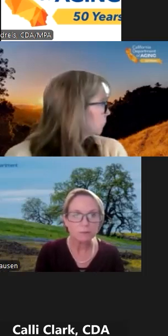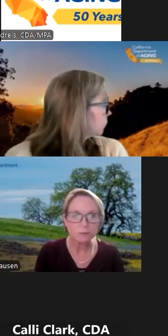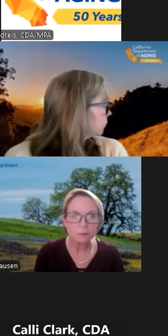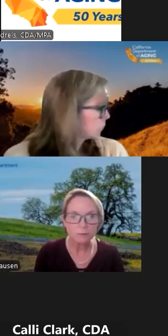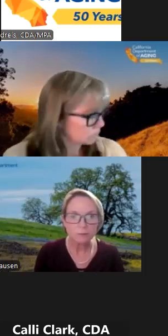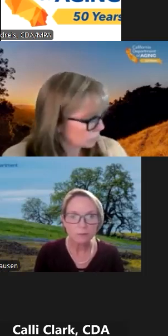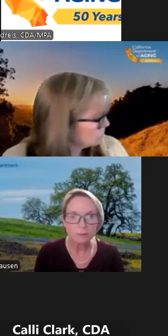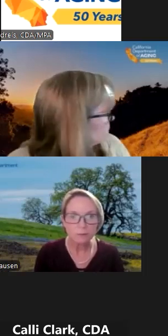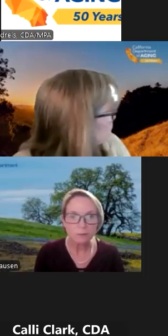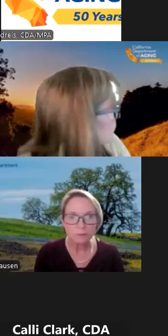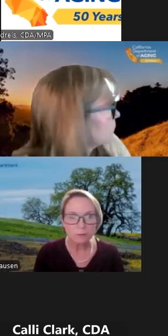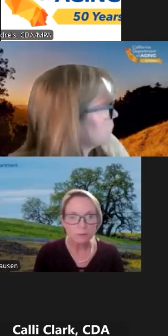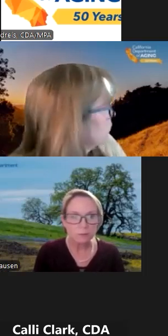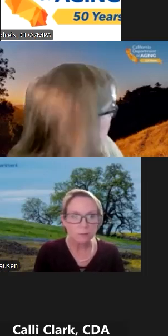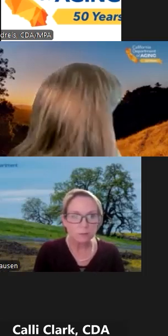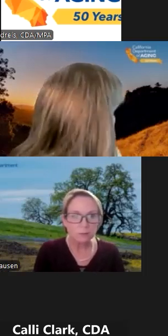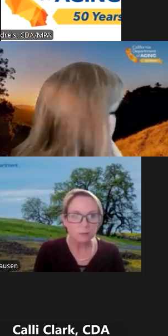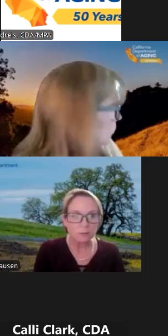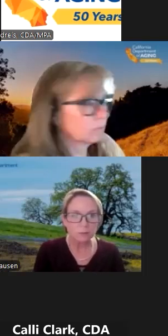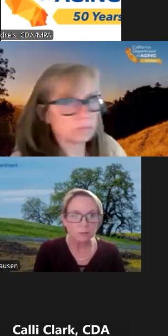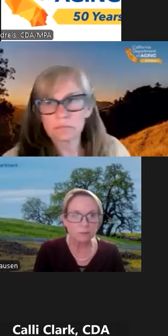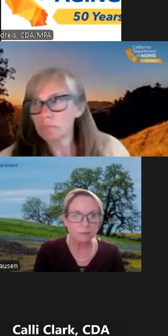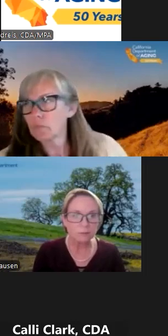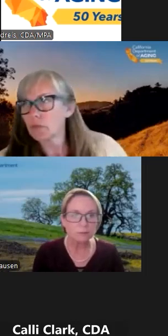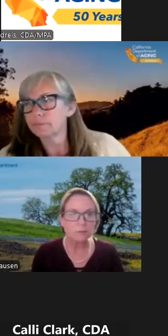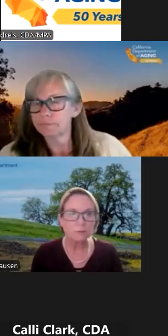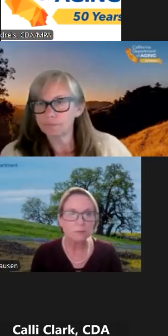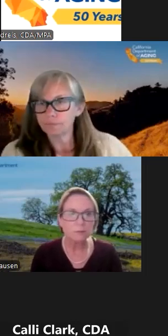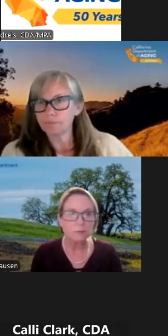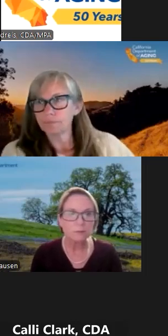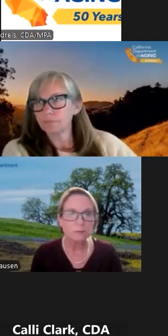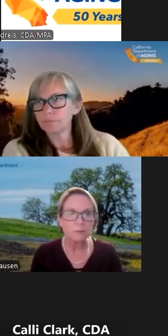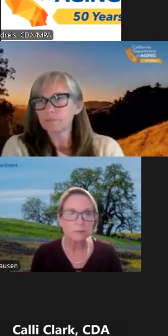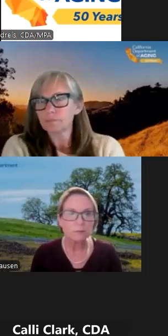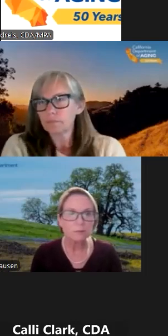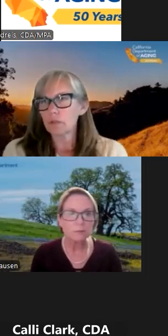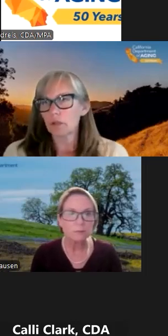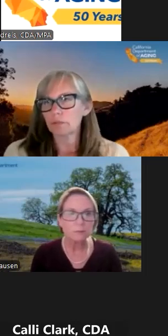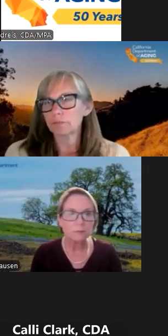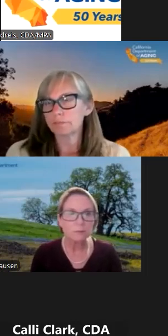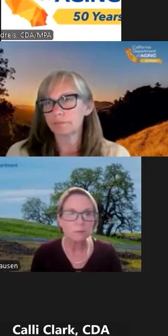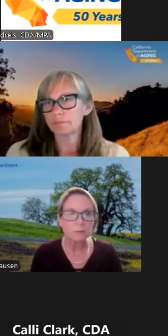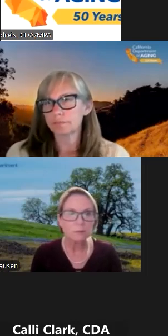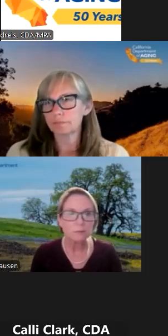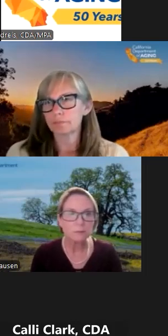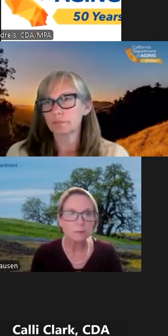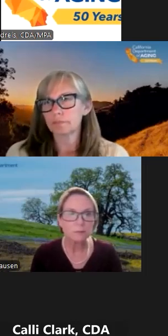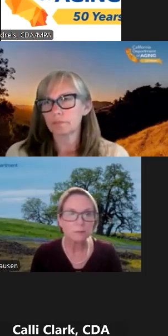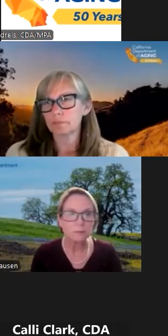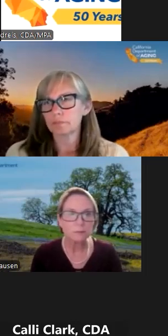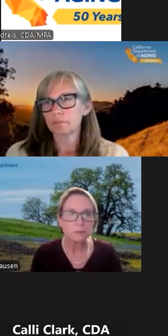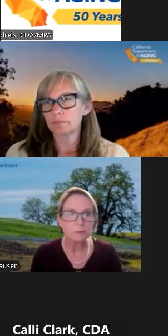Do you mind elaborating on how the Alzheimer's registry is different from the